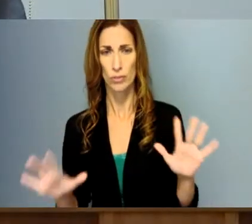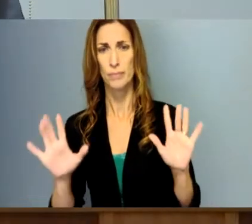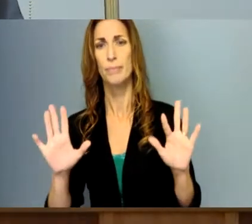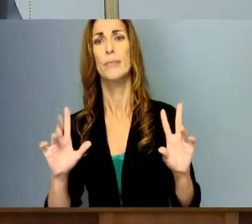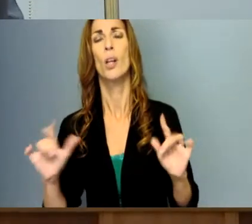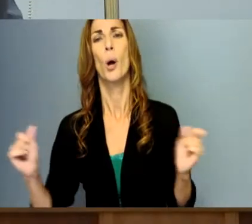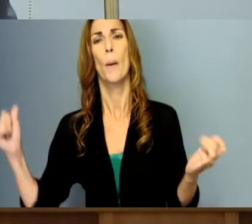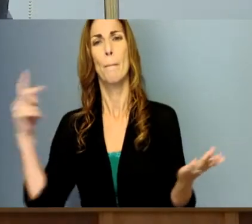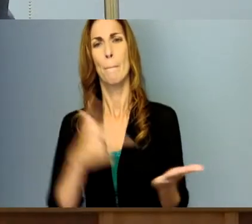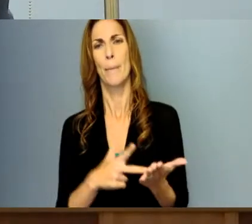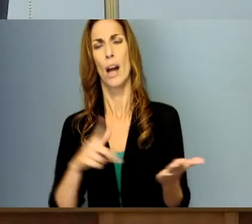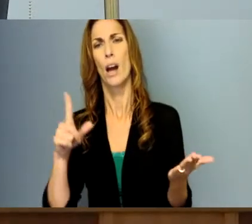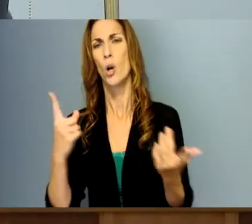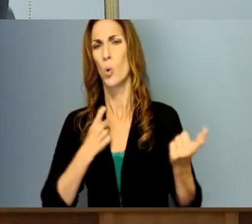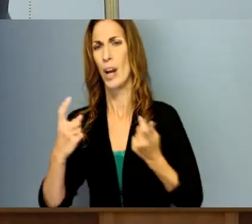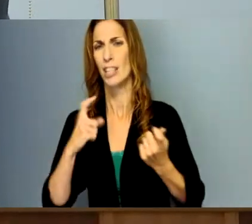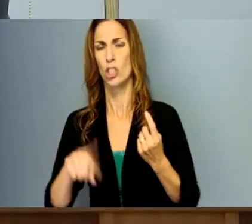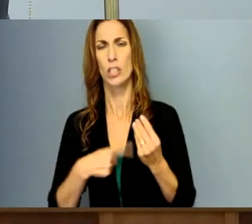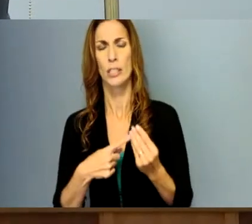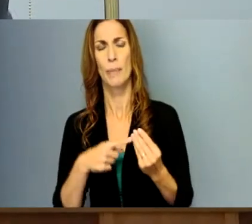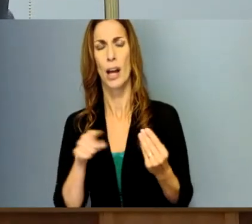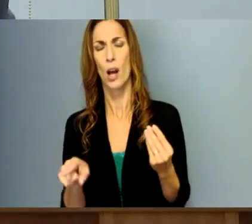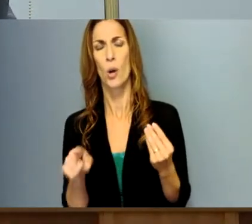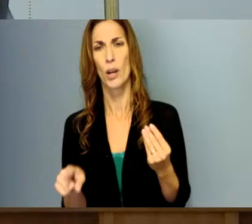going back, a couple of questions about the